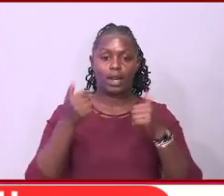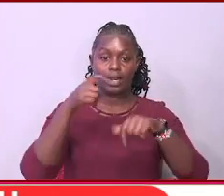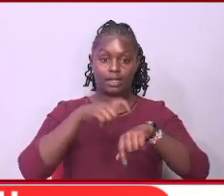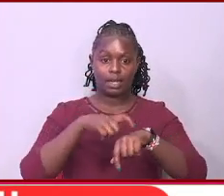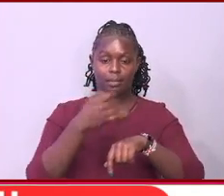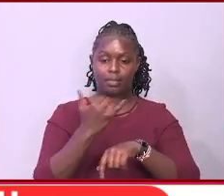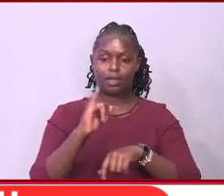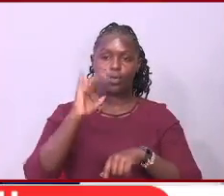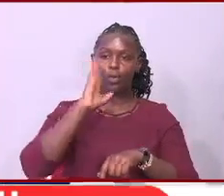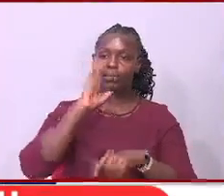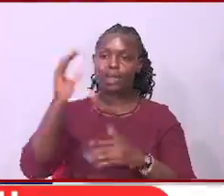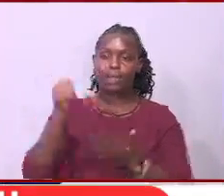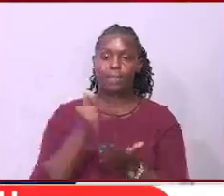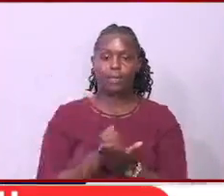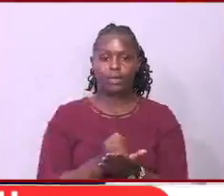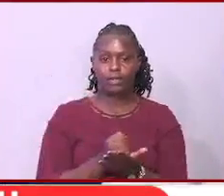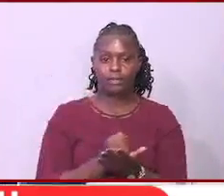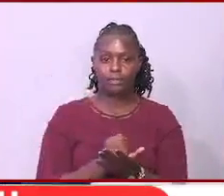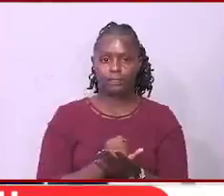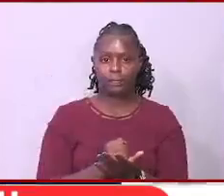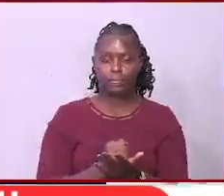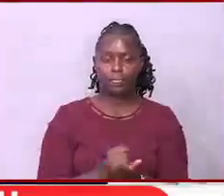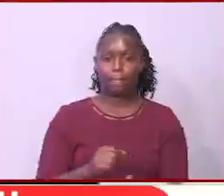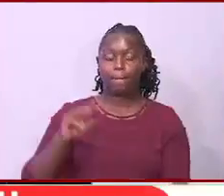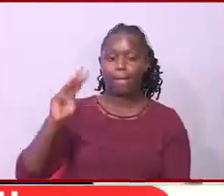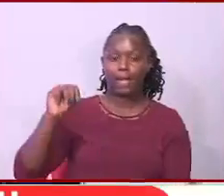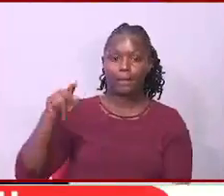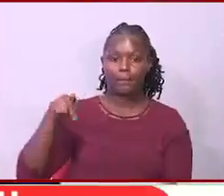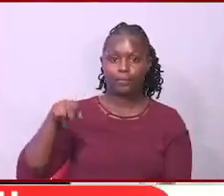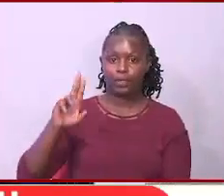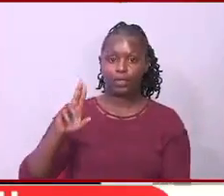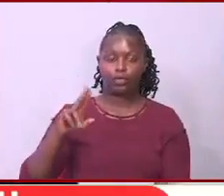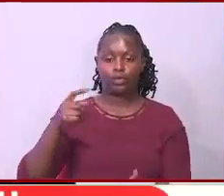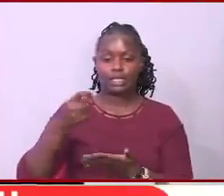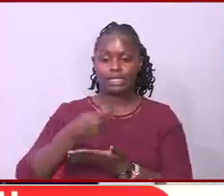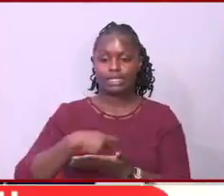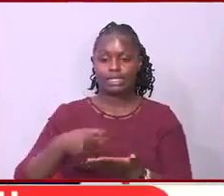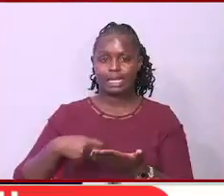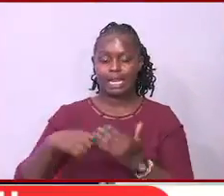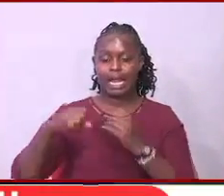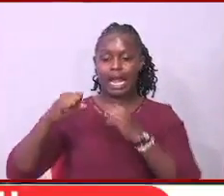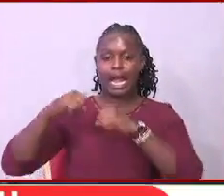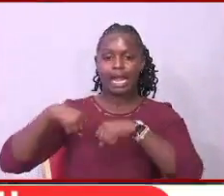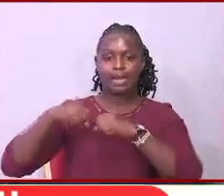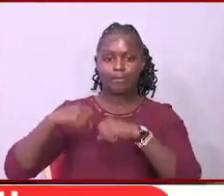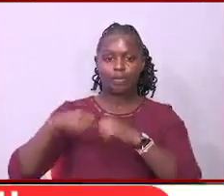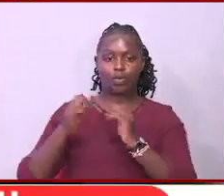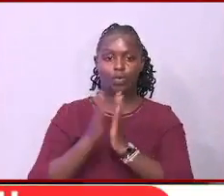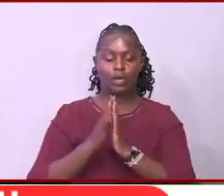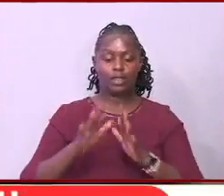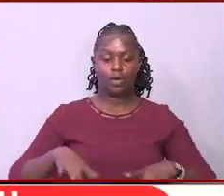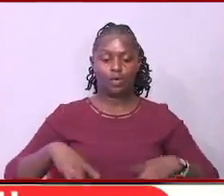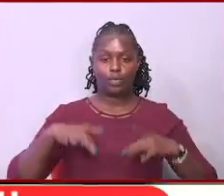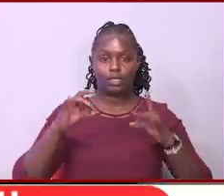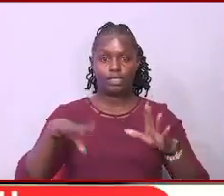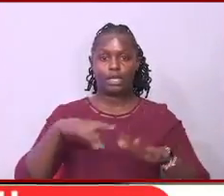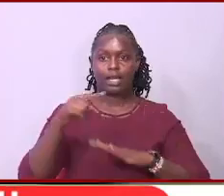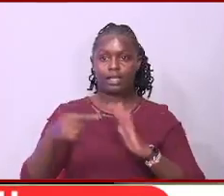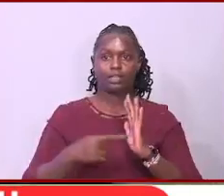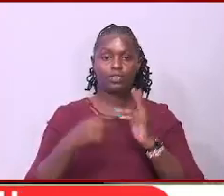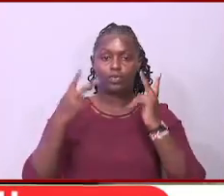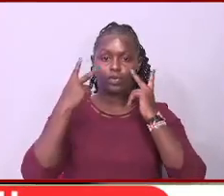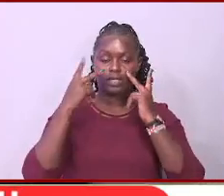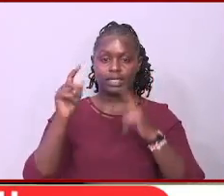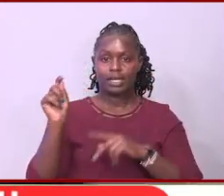period. Mount Kenya University has signed a memorandum of understanding with Austria, a move that will see Kenya